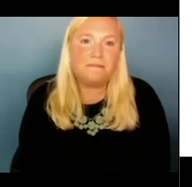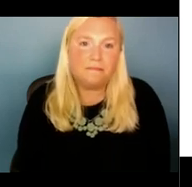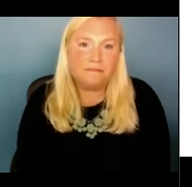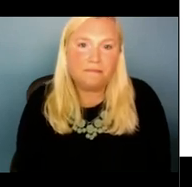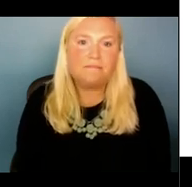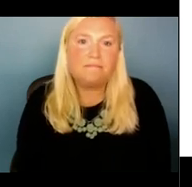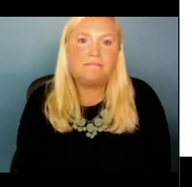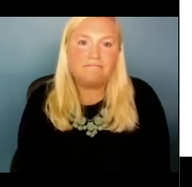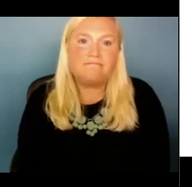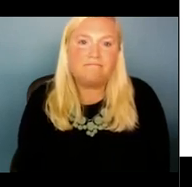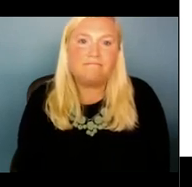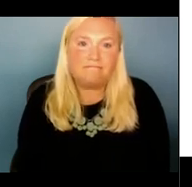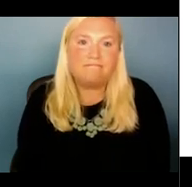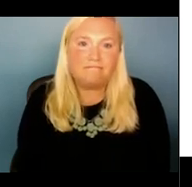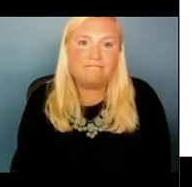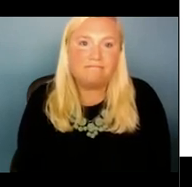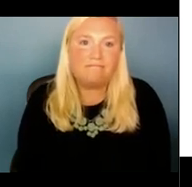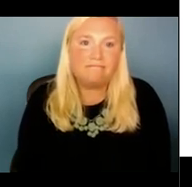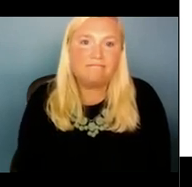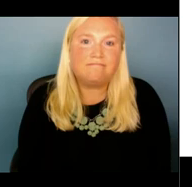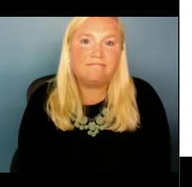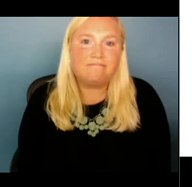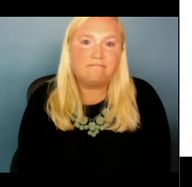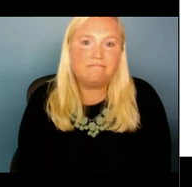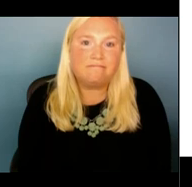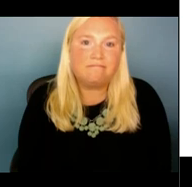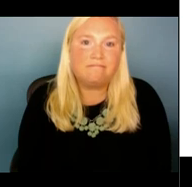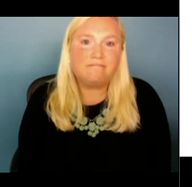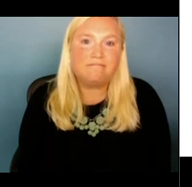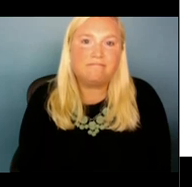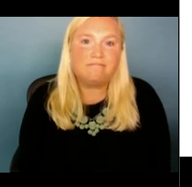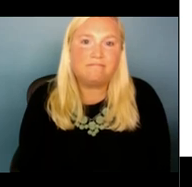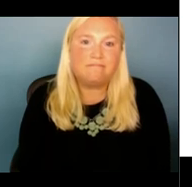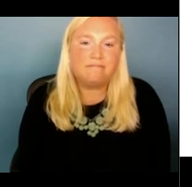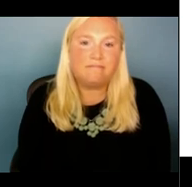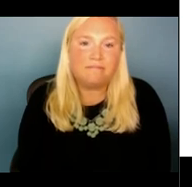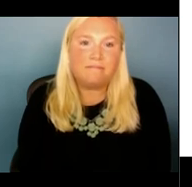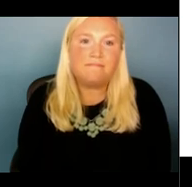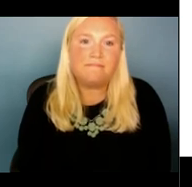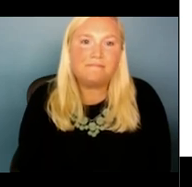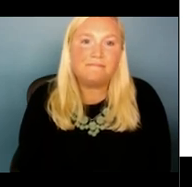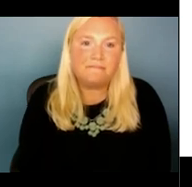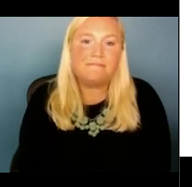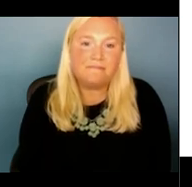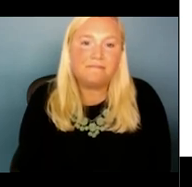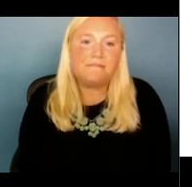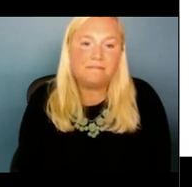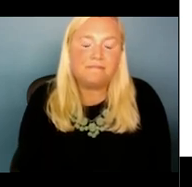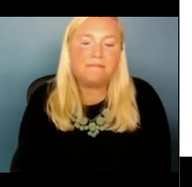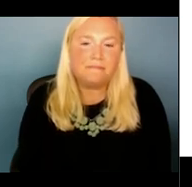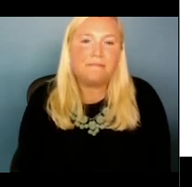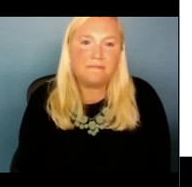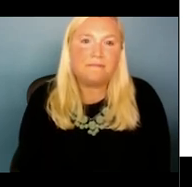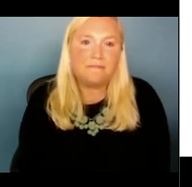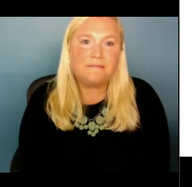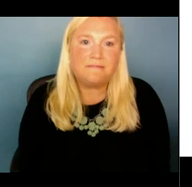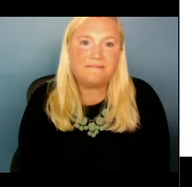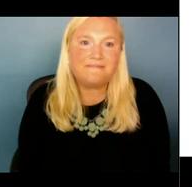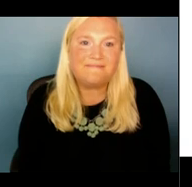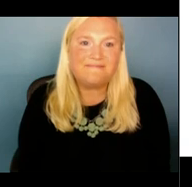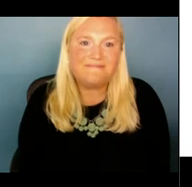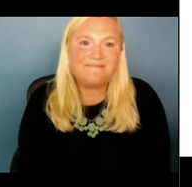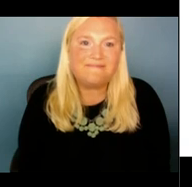hard. Stuttering's hard. And if the parents don't understand that, then they're going to be recommending sort